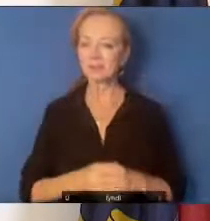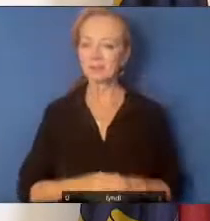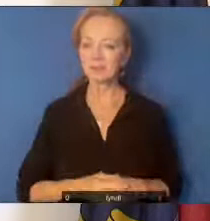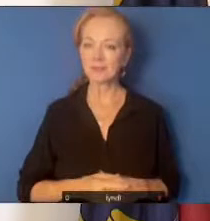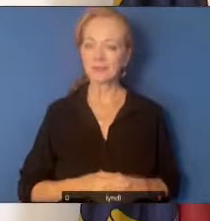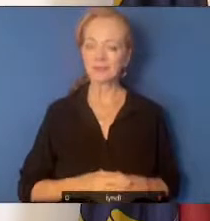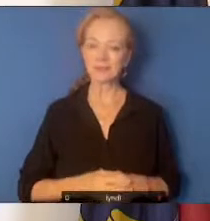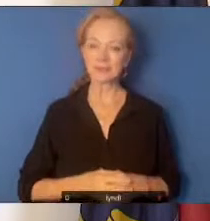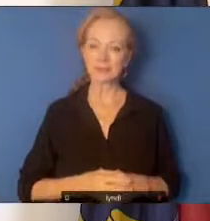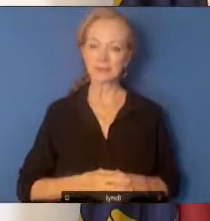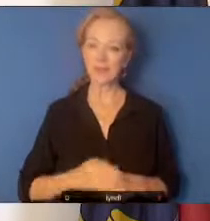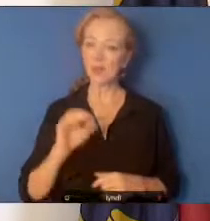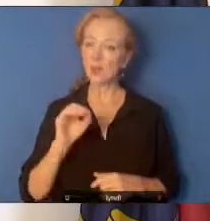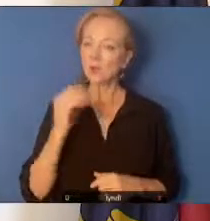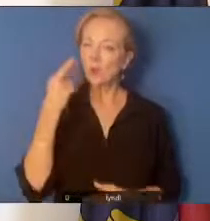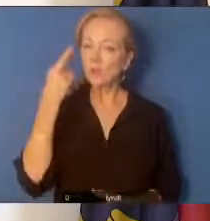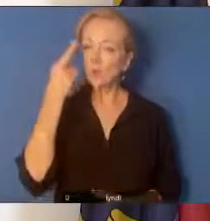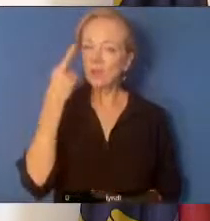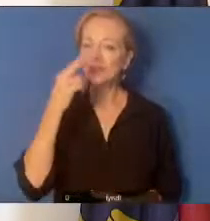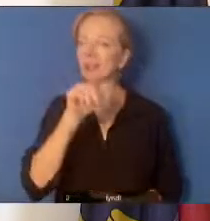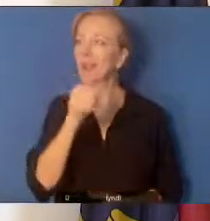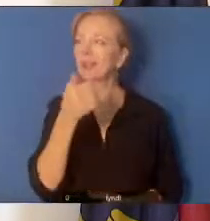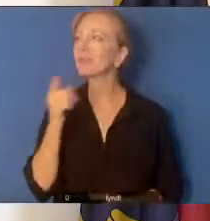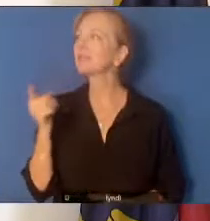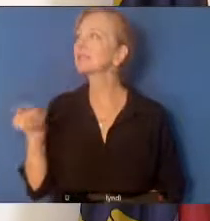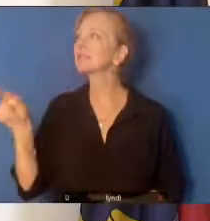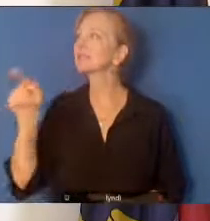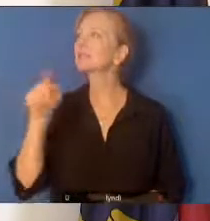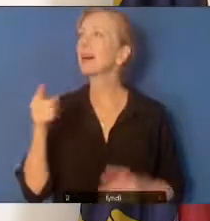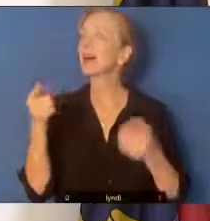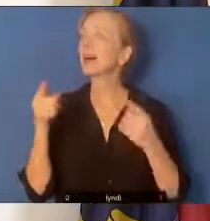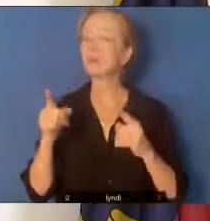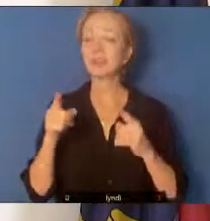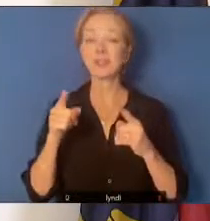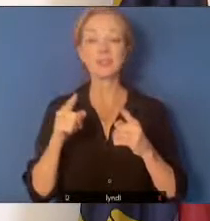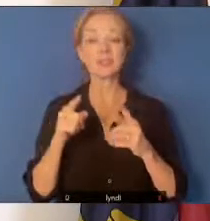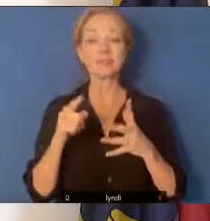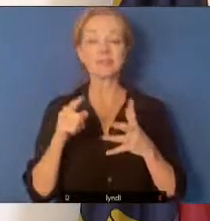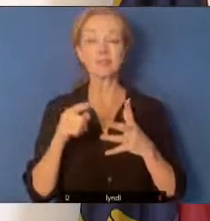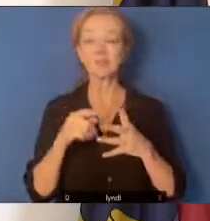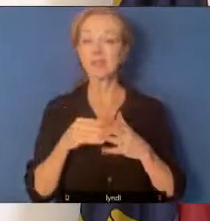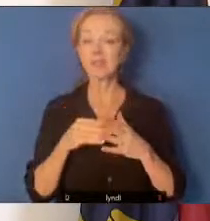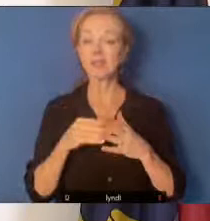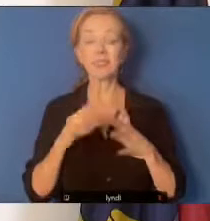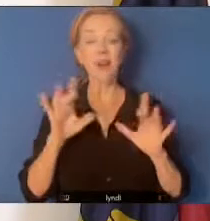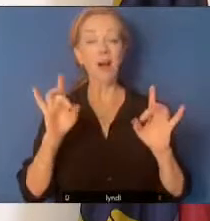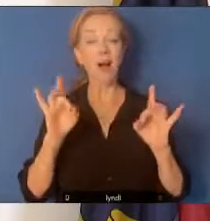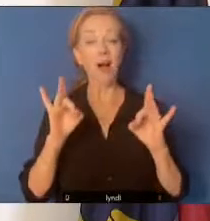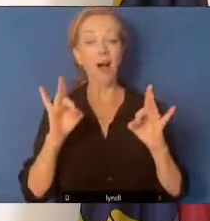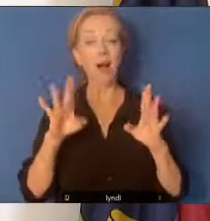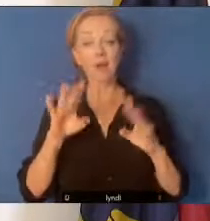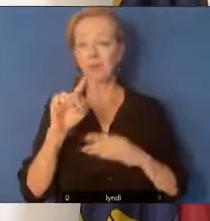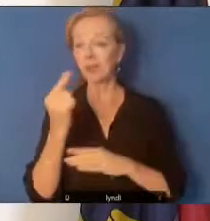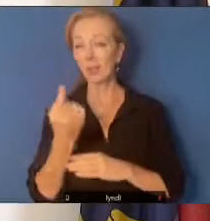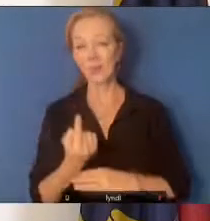And, no reason for any of this. And when you lose any life, that's tragic alone.